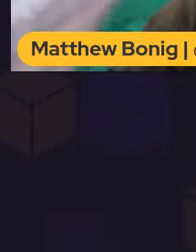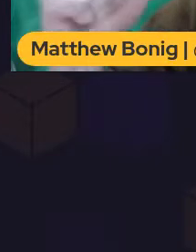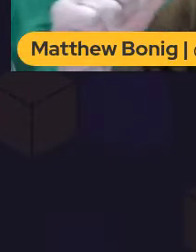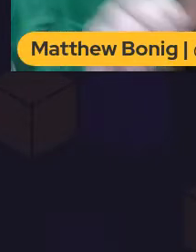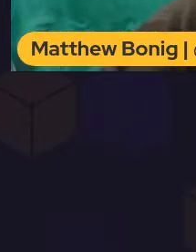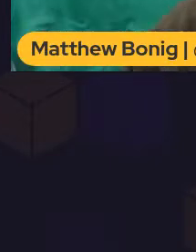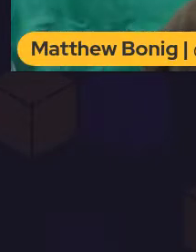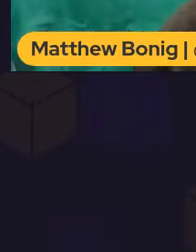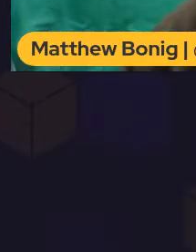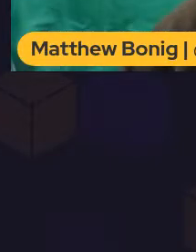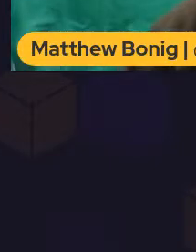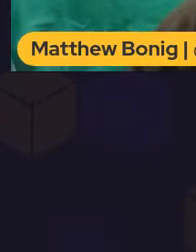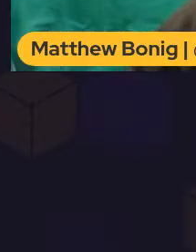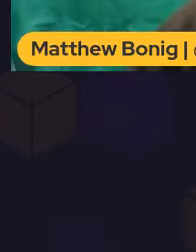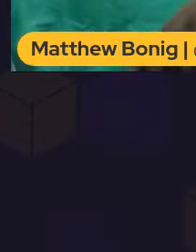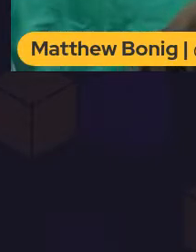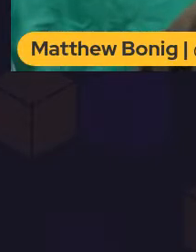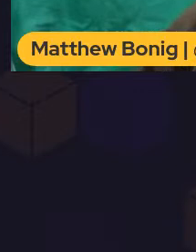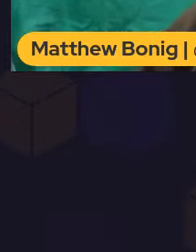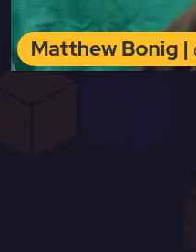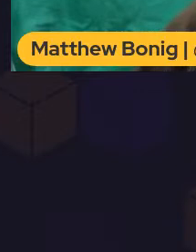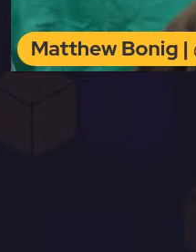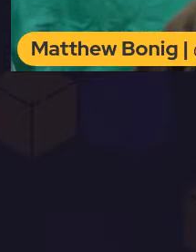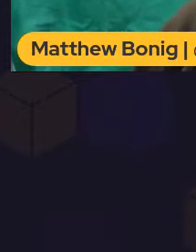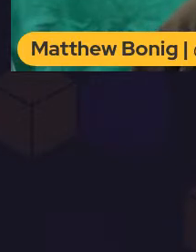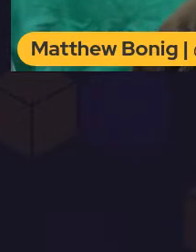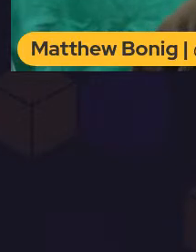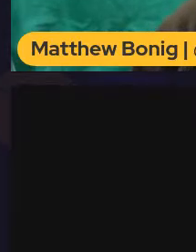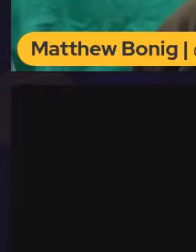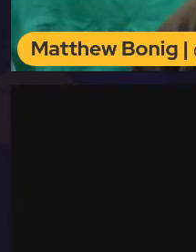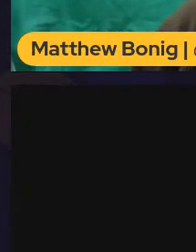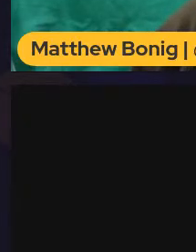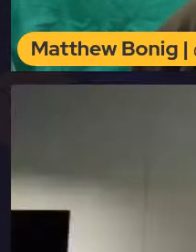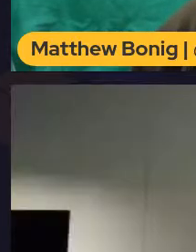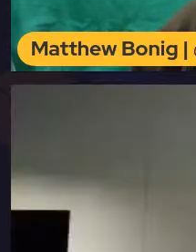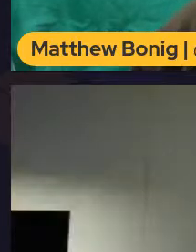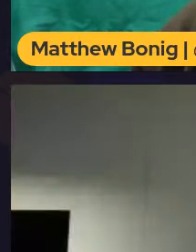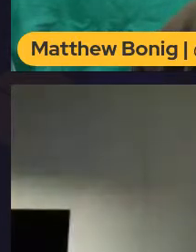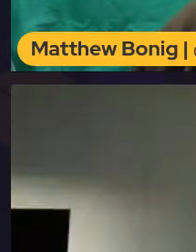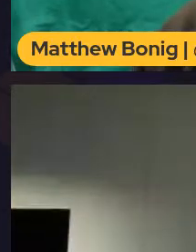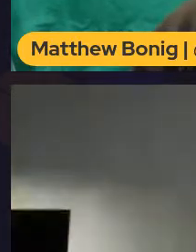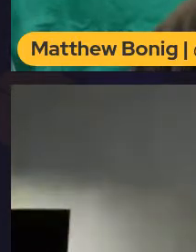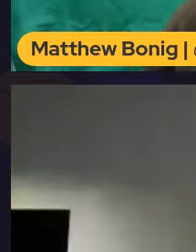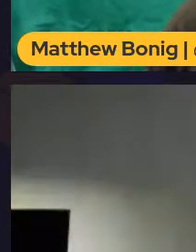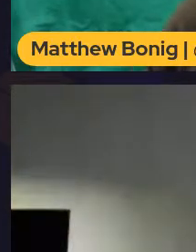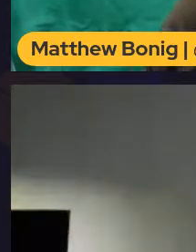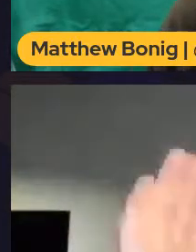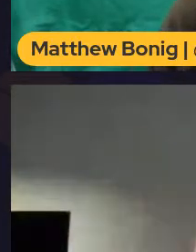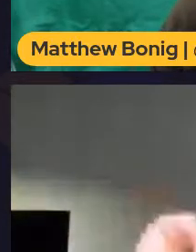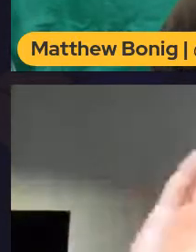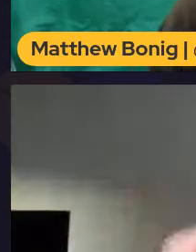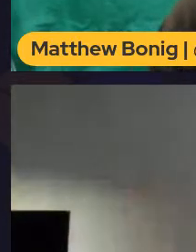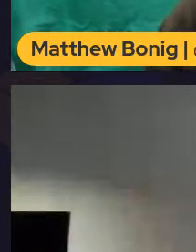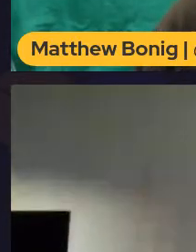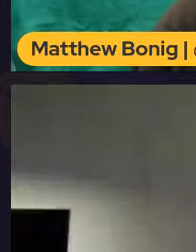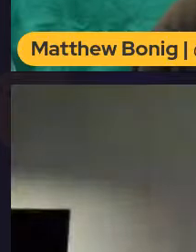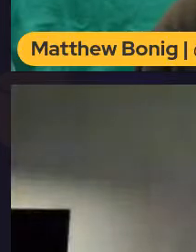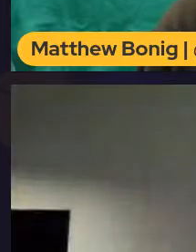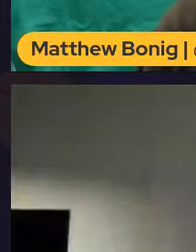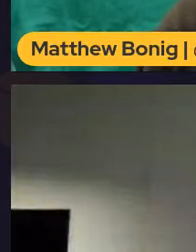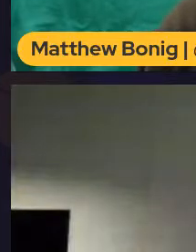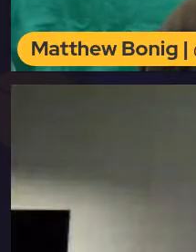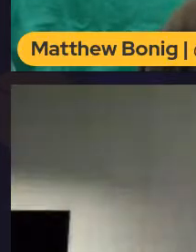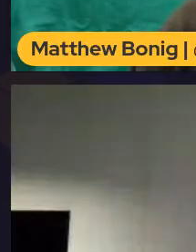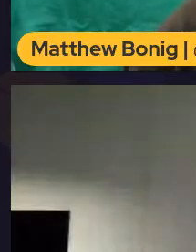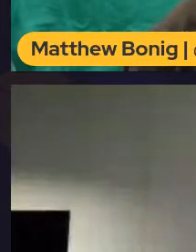but it's me this year. So very excited. We're going to go ahead and bring in Elad. Hi, Elad. How you